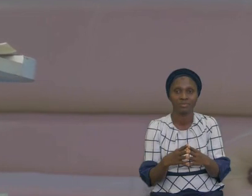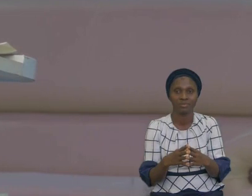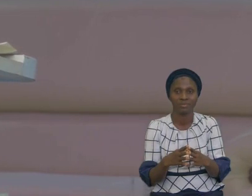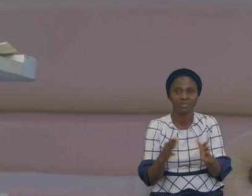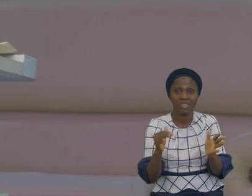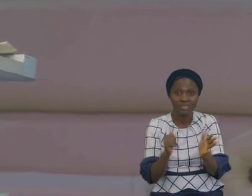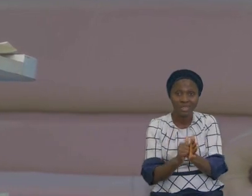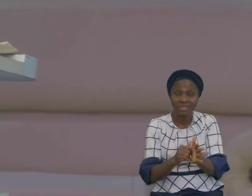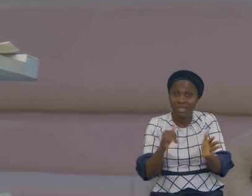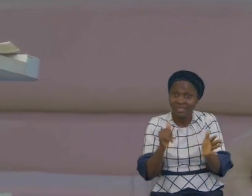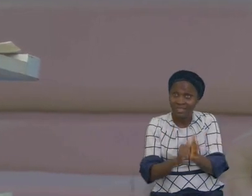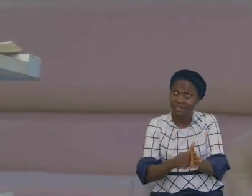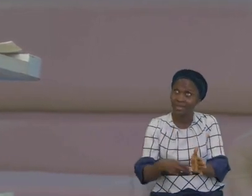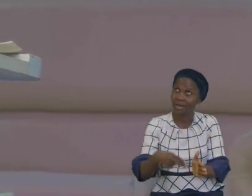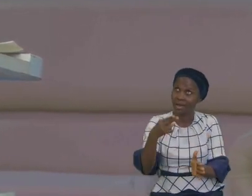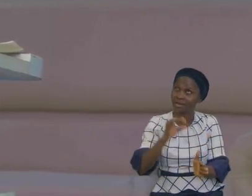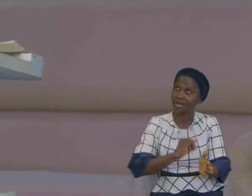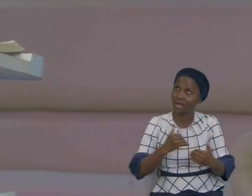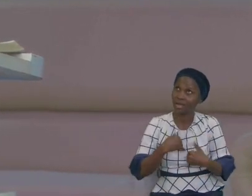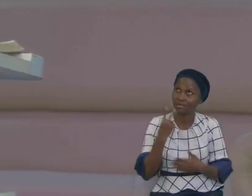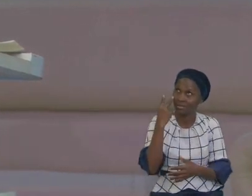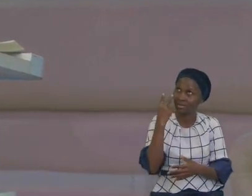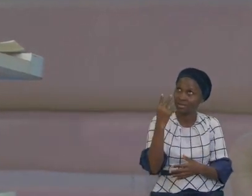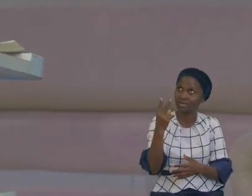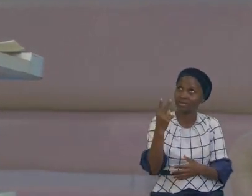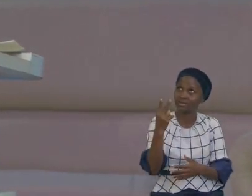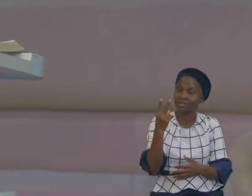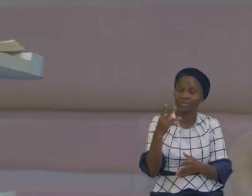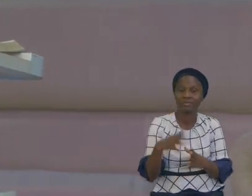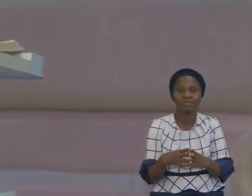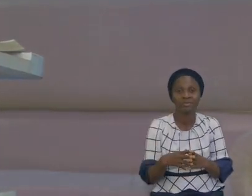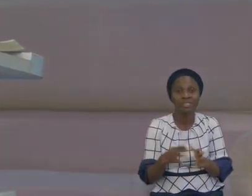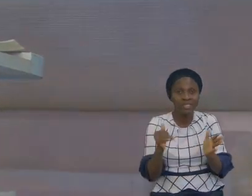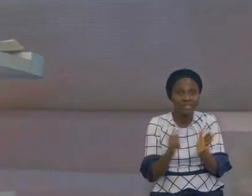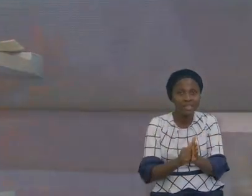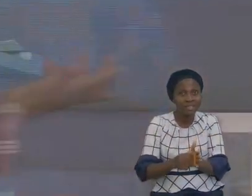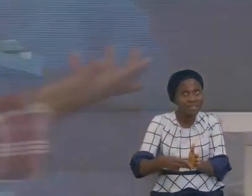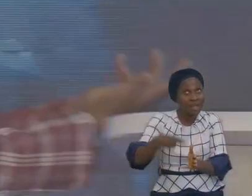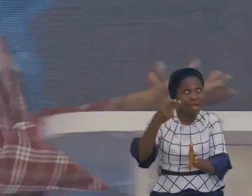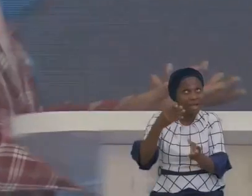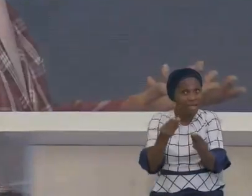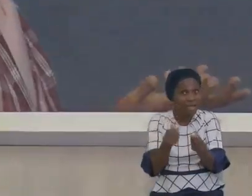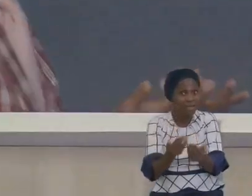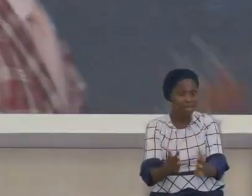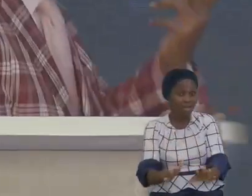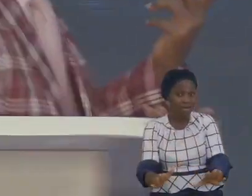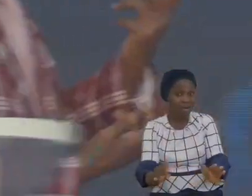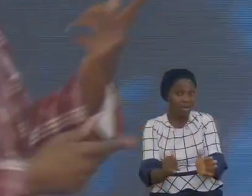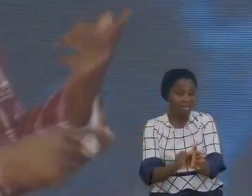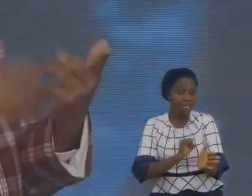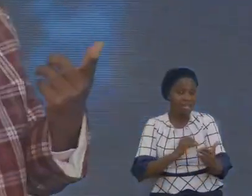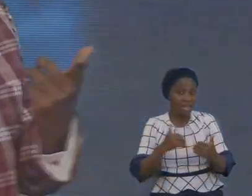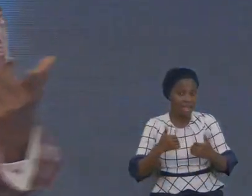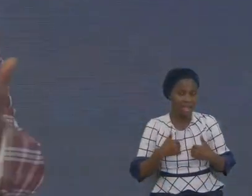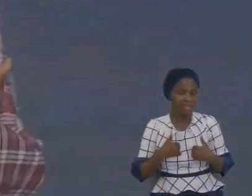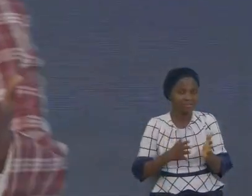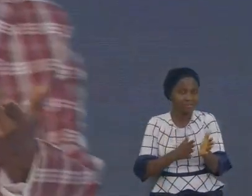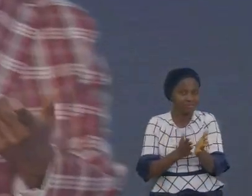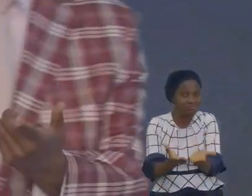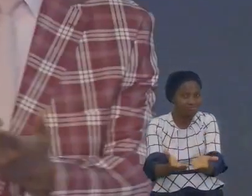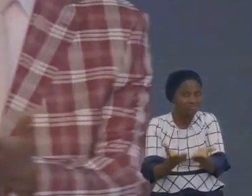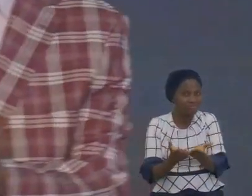that higher ground I have envisaged, that great vision of